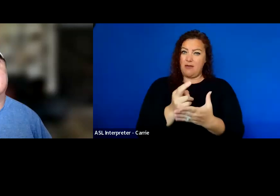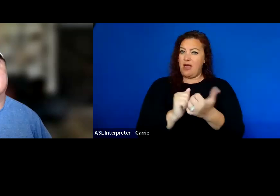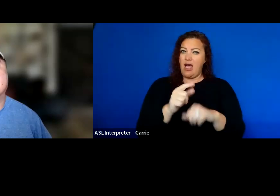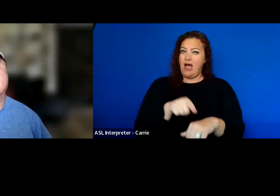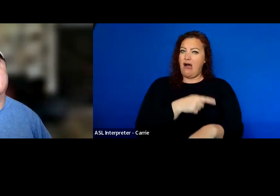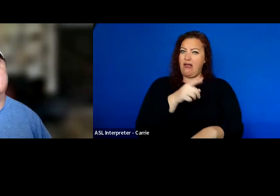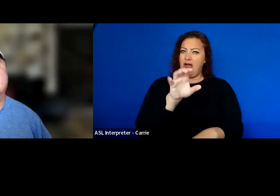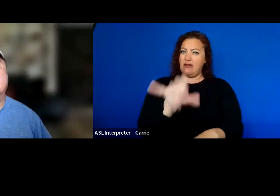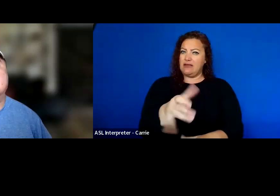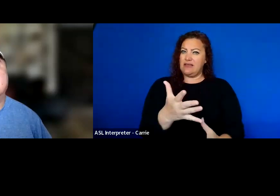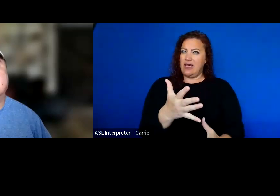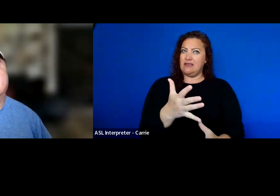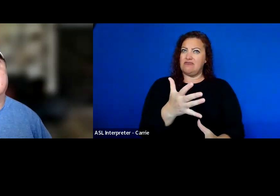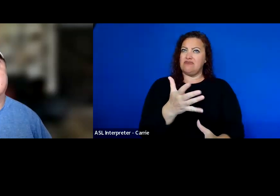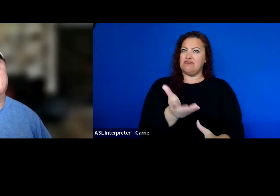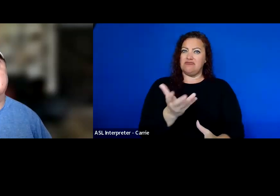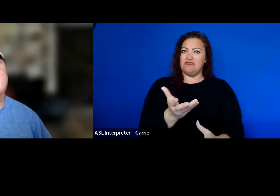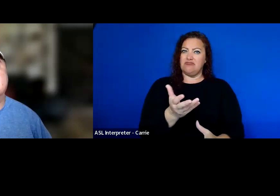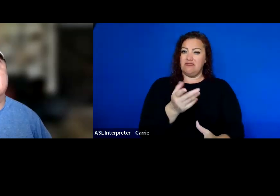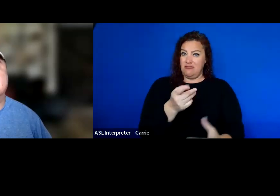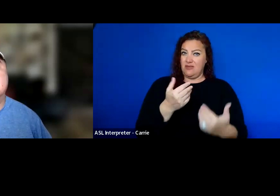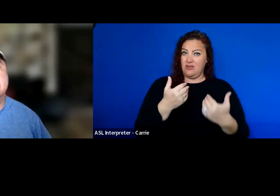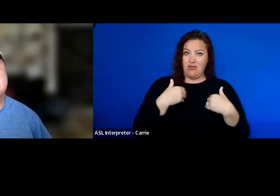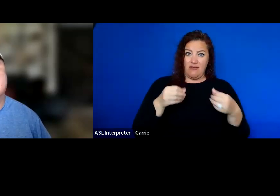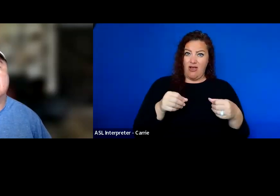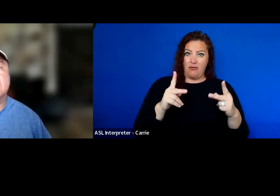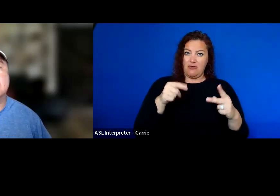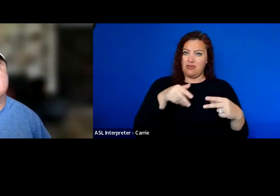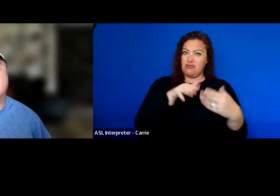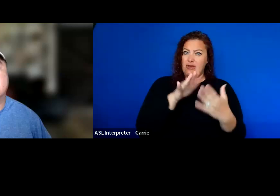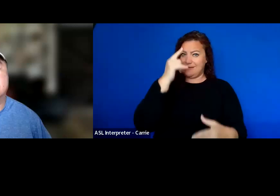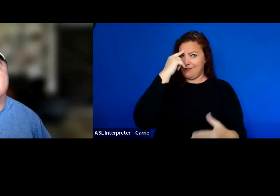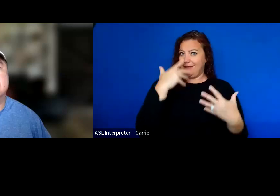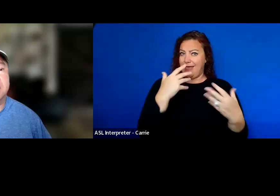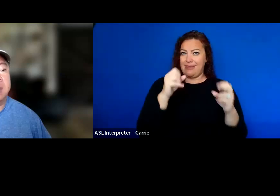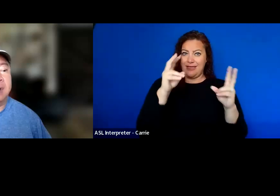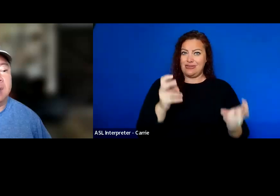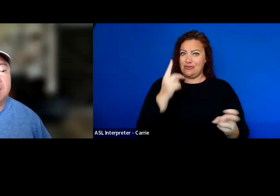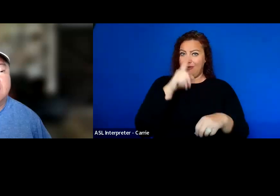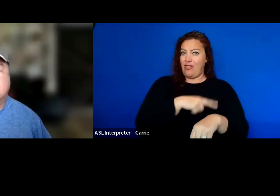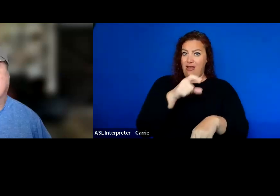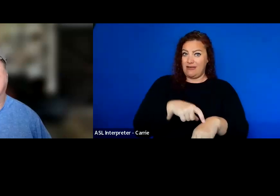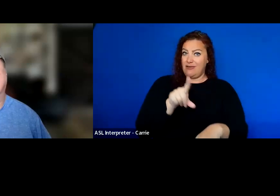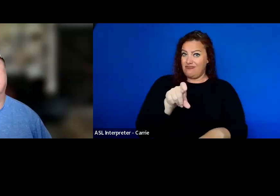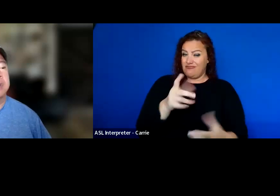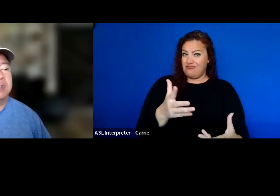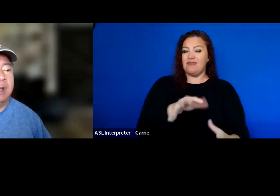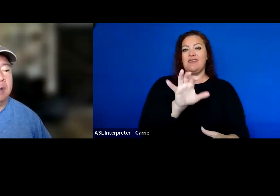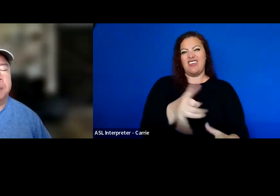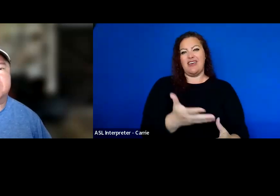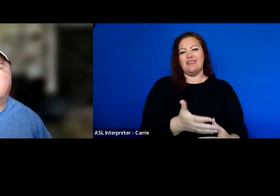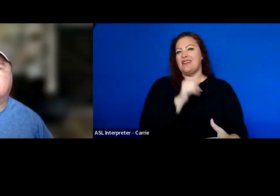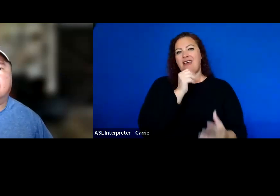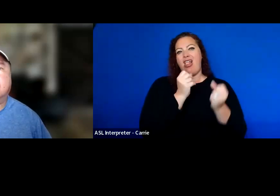long does this, do you get an opportunity to even address mental health issues for a long term? Okay, so there's